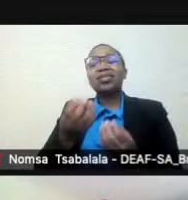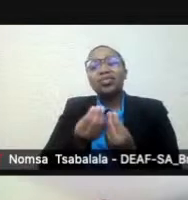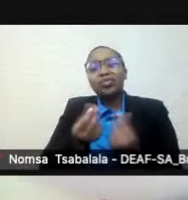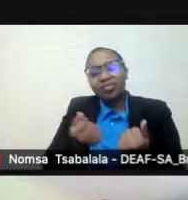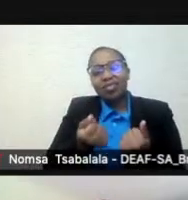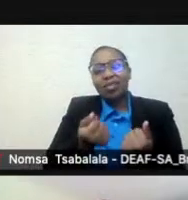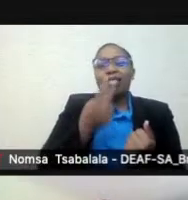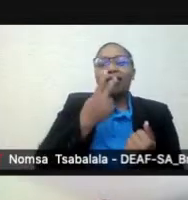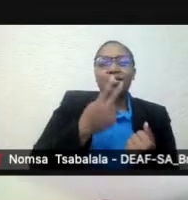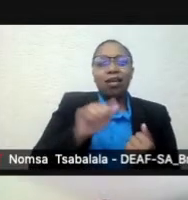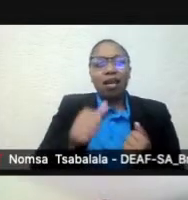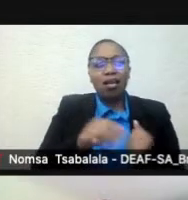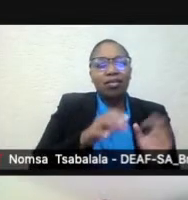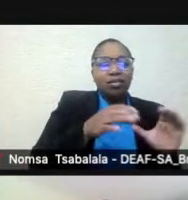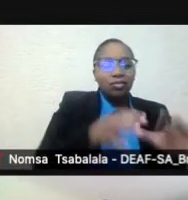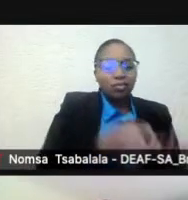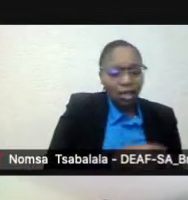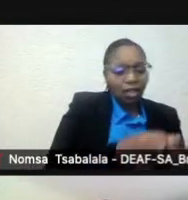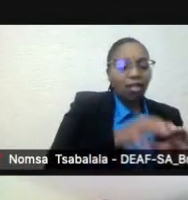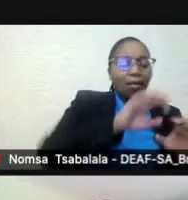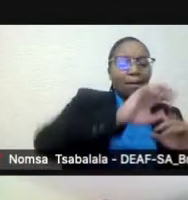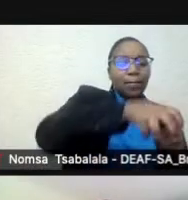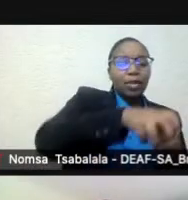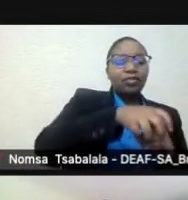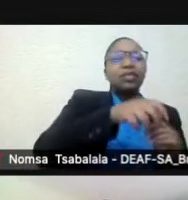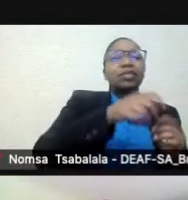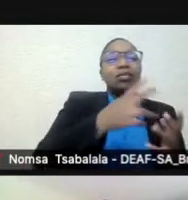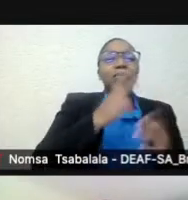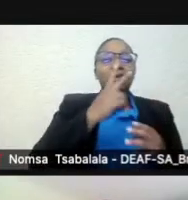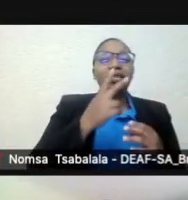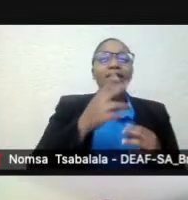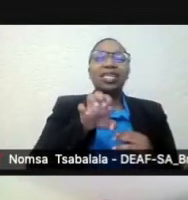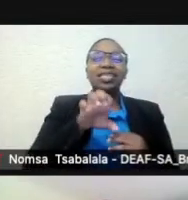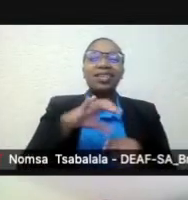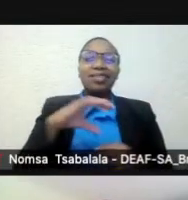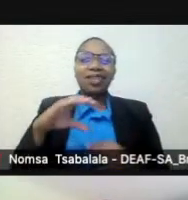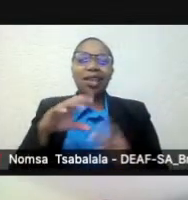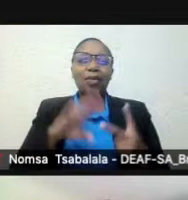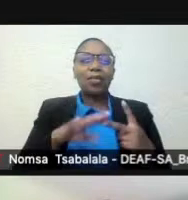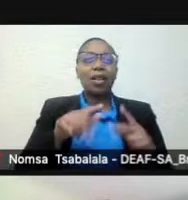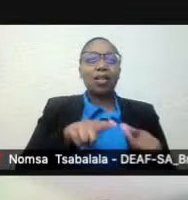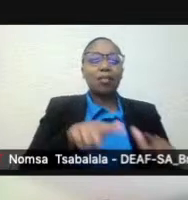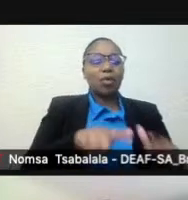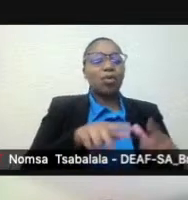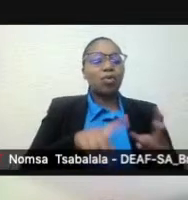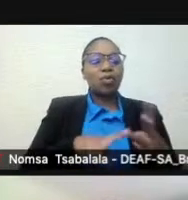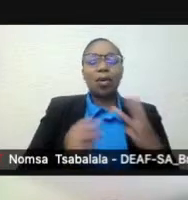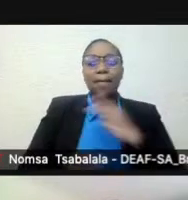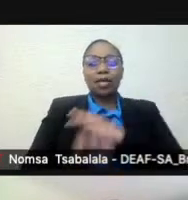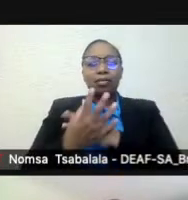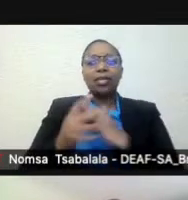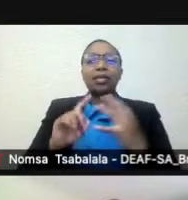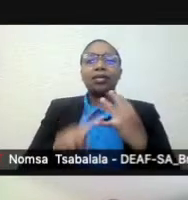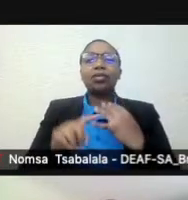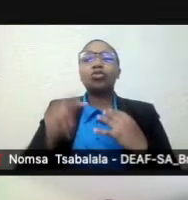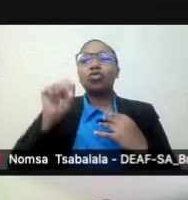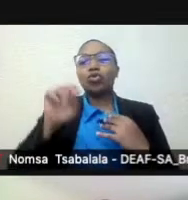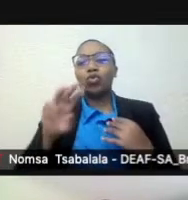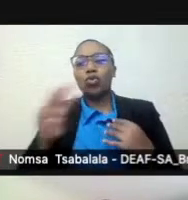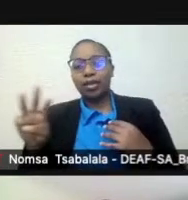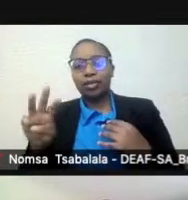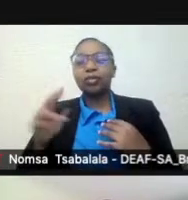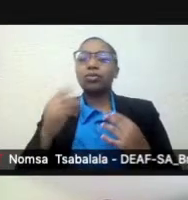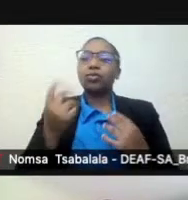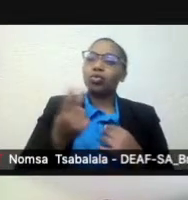over that 4-week period in Eastern Cape, Limpopo, Mpumalanga, and Northwest. Also, we are starting